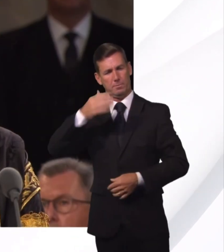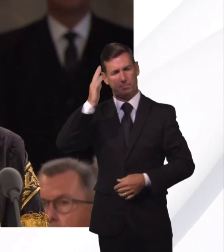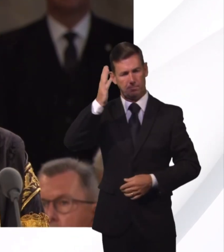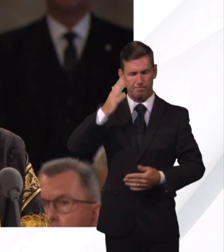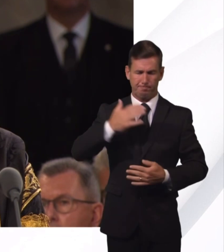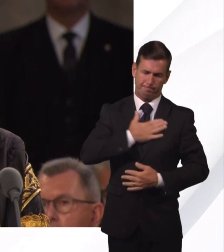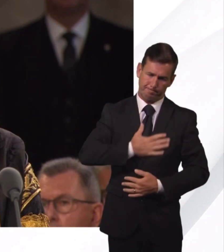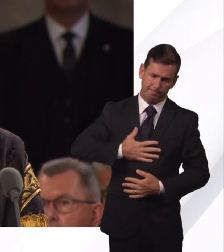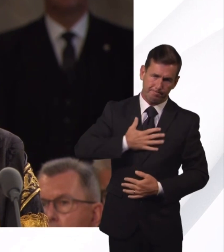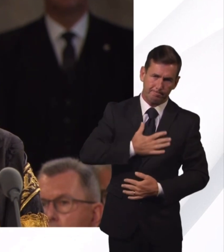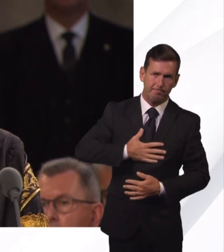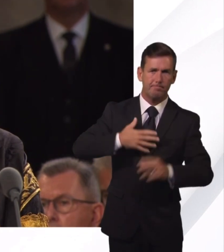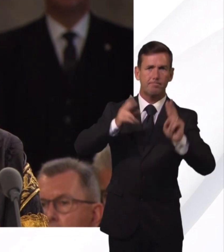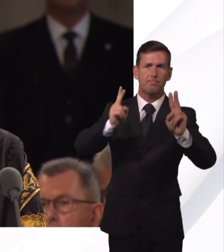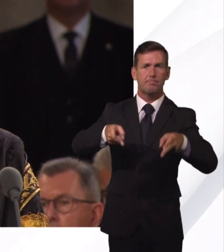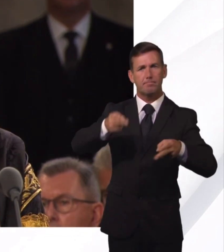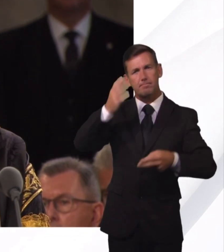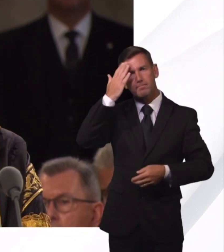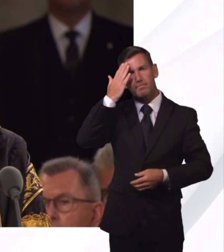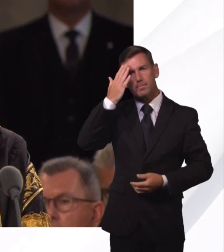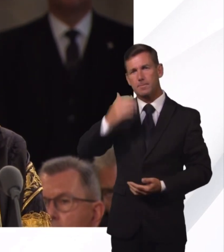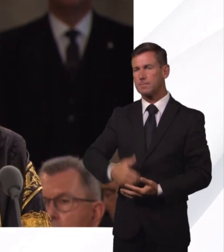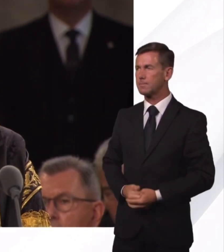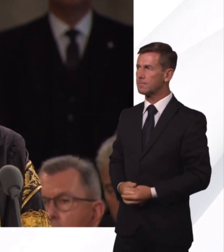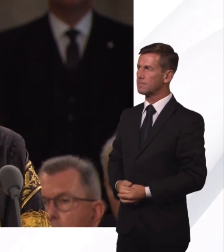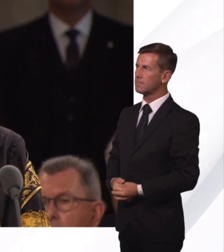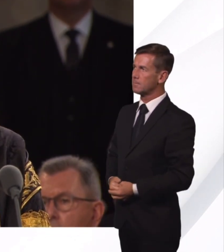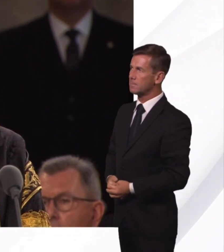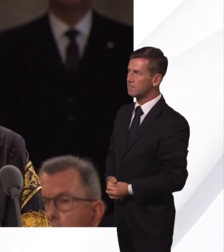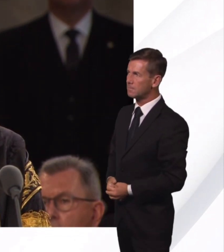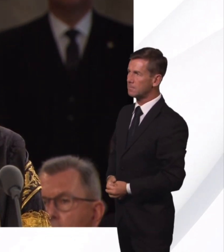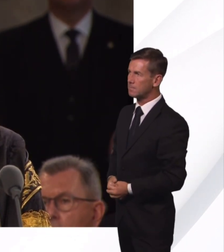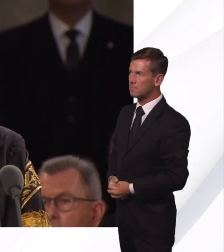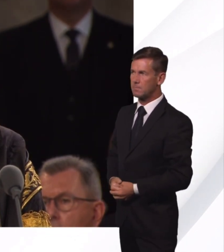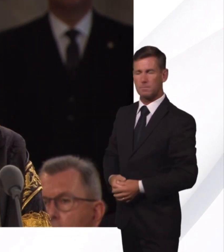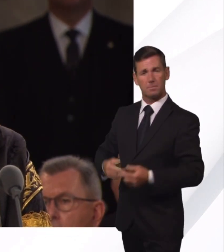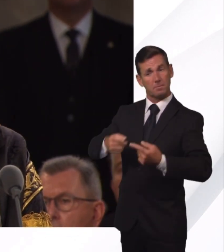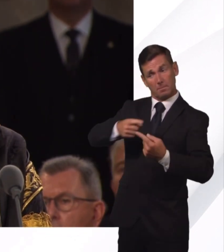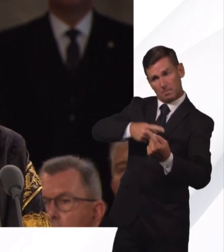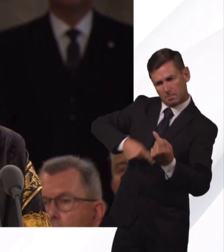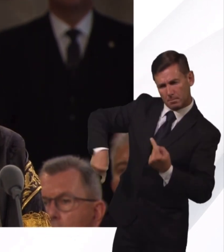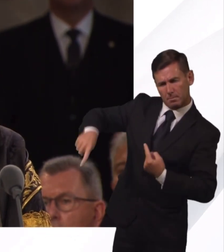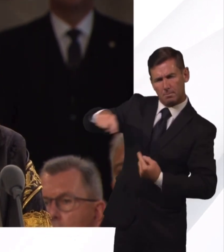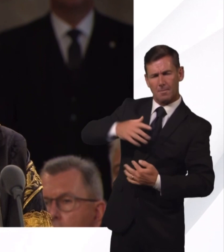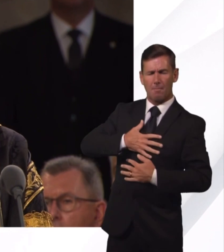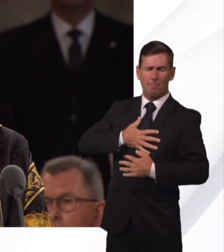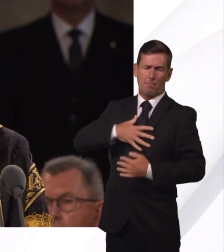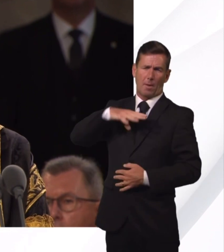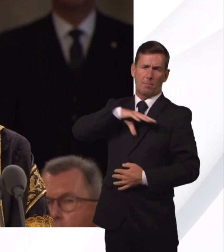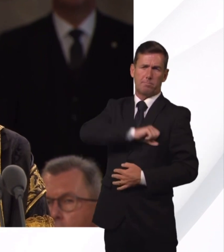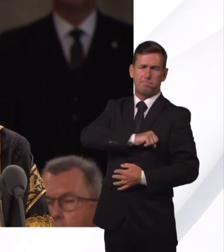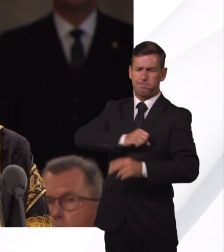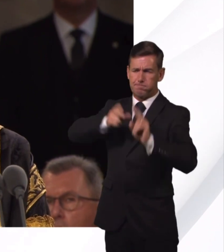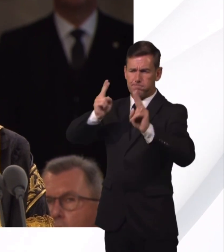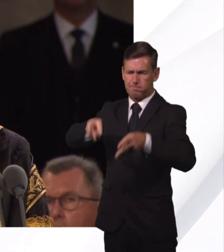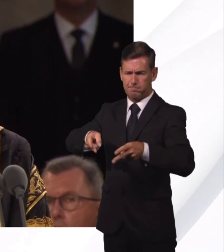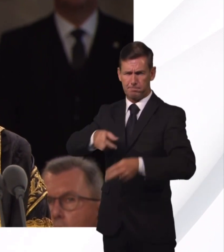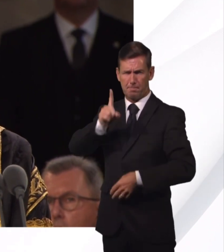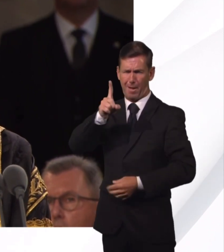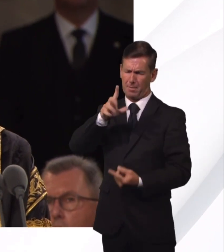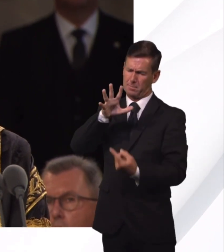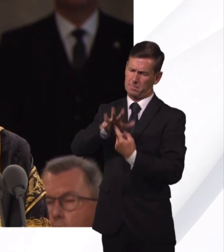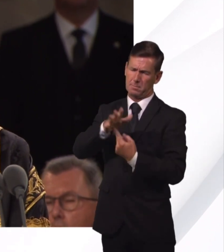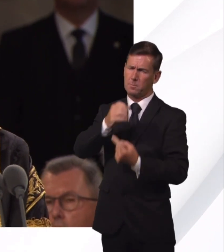loss to all of us, but we know, most of all, it is a loss to you, Your Majesty, and to the